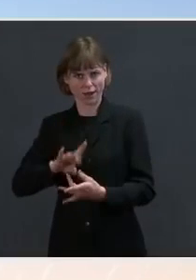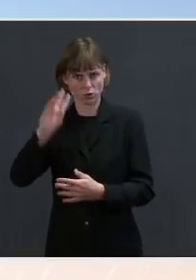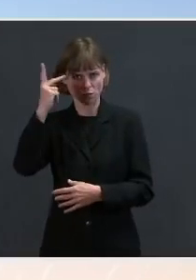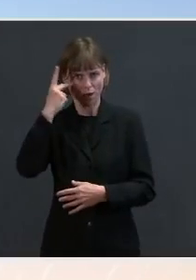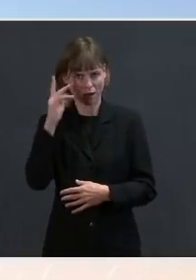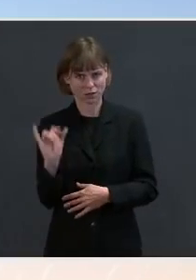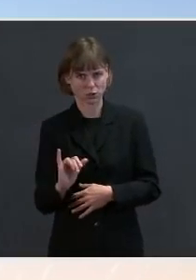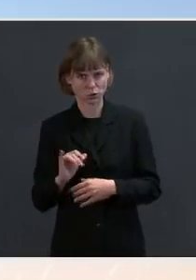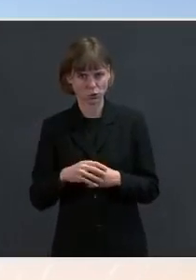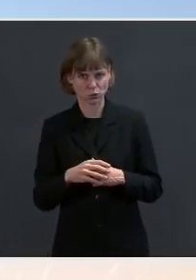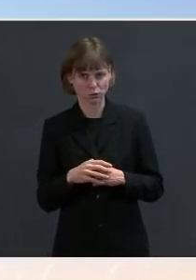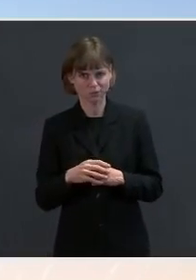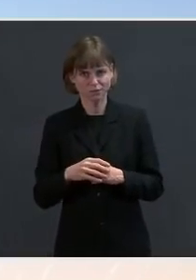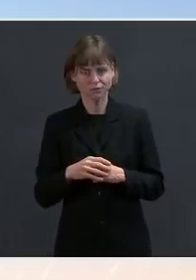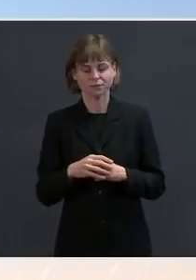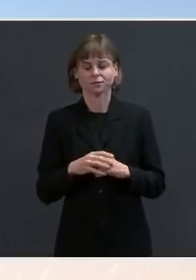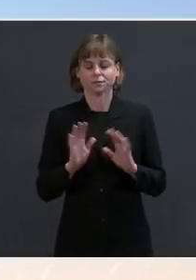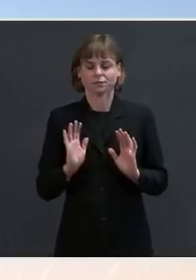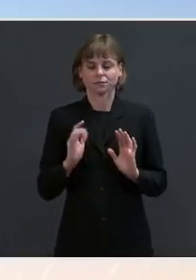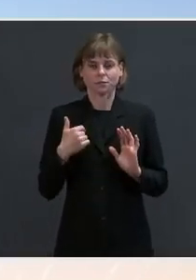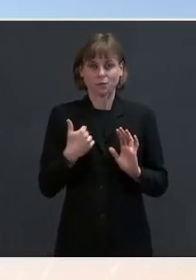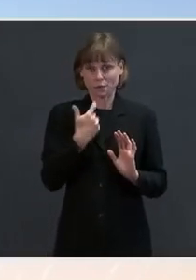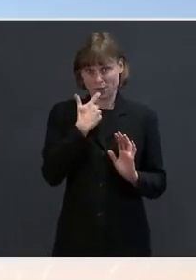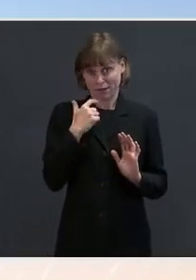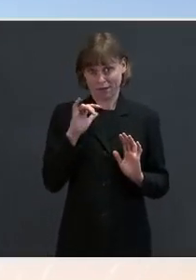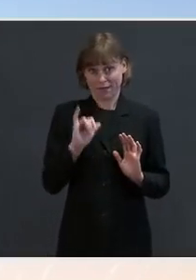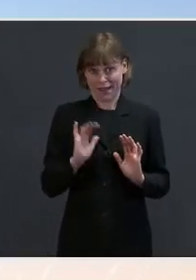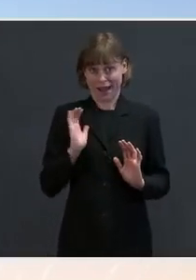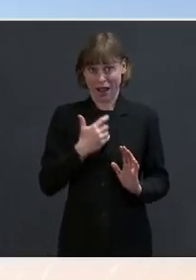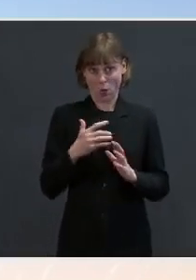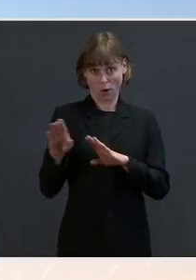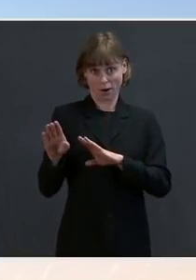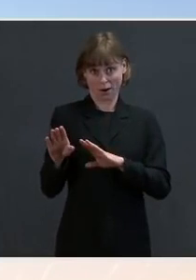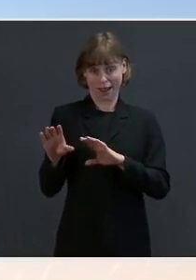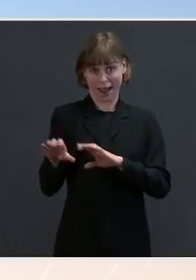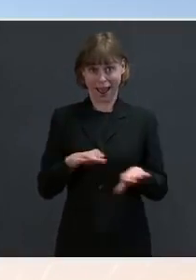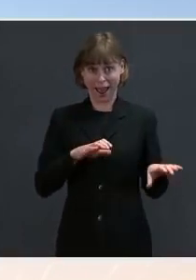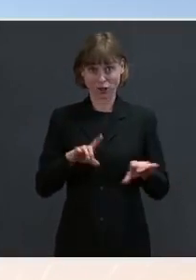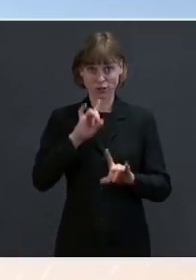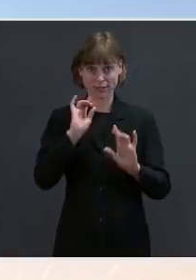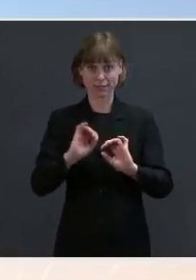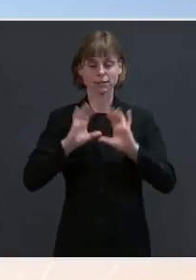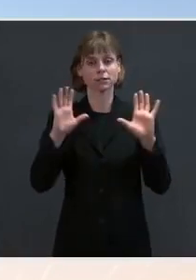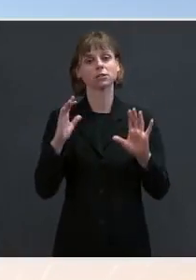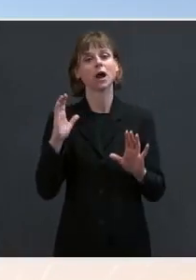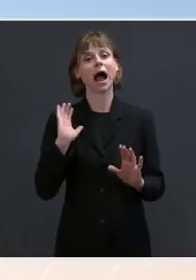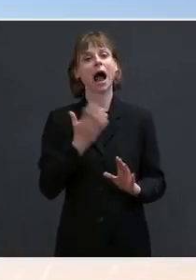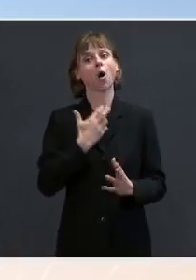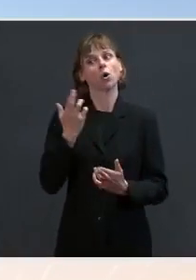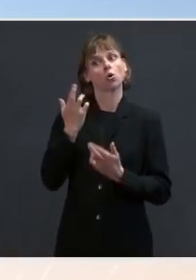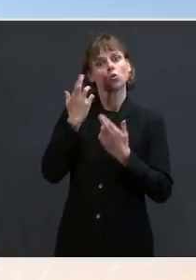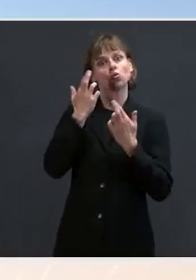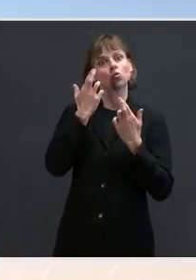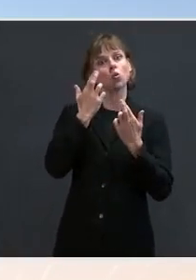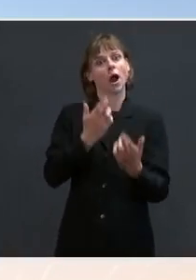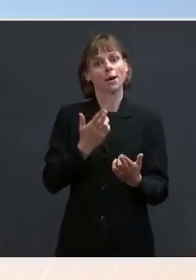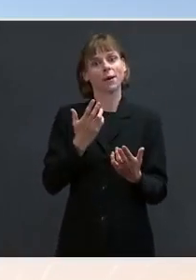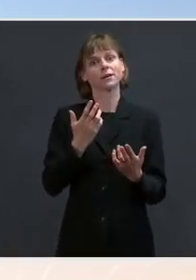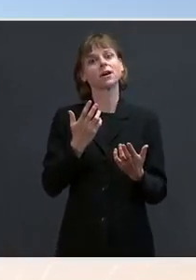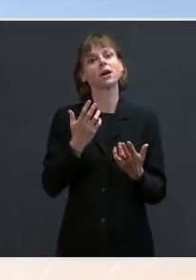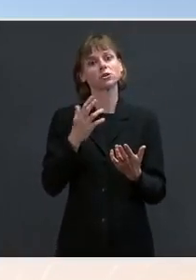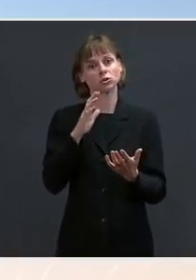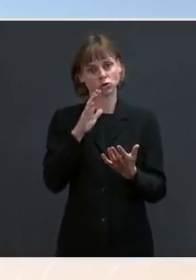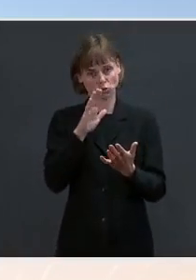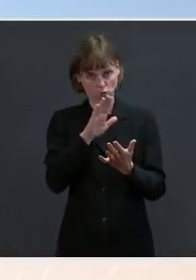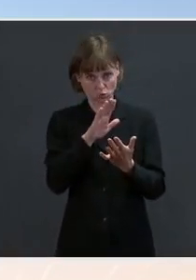unions? I would say that our actions have been clear, that we've been basing our recommendations to school, our work with school districts to